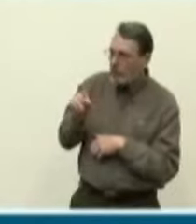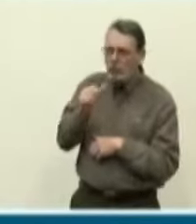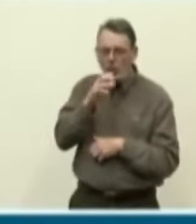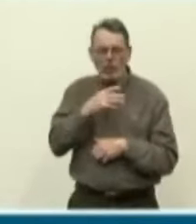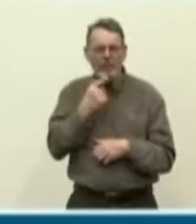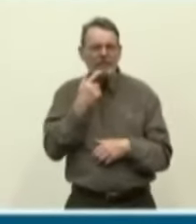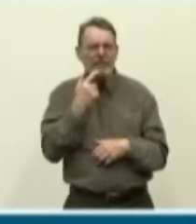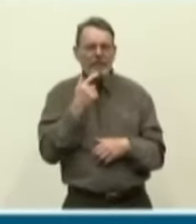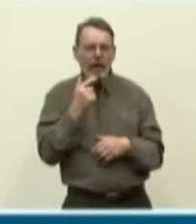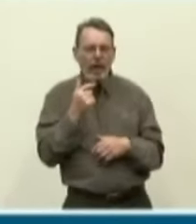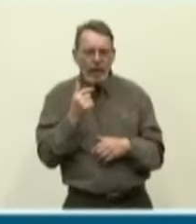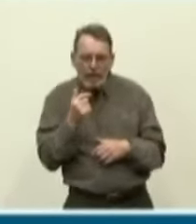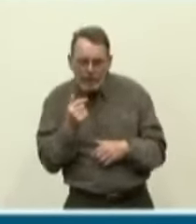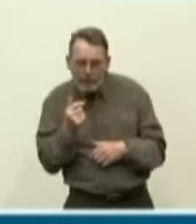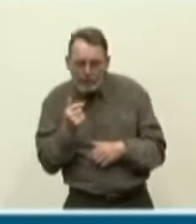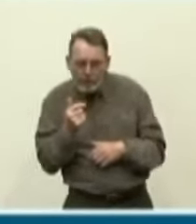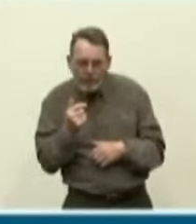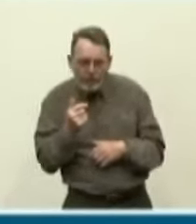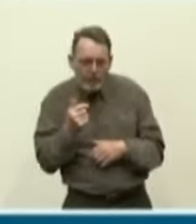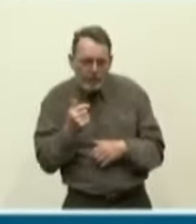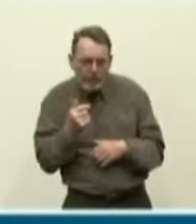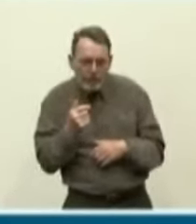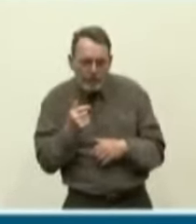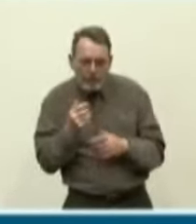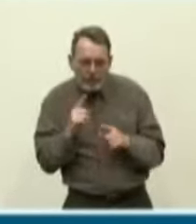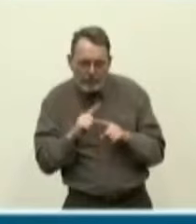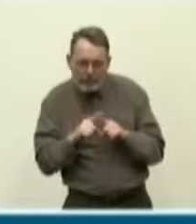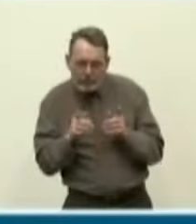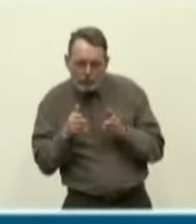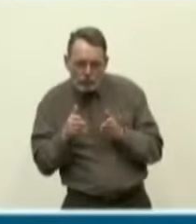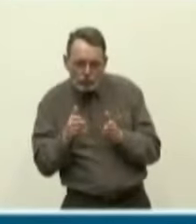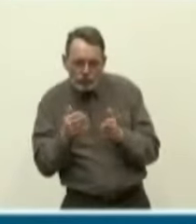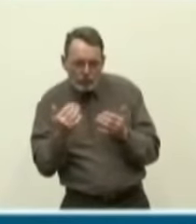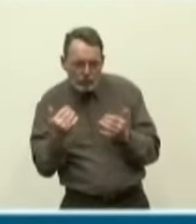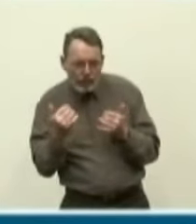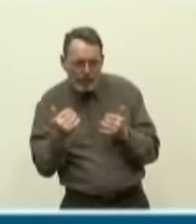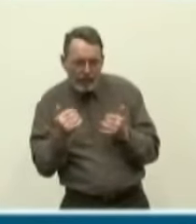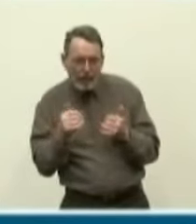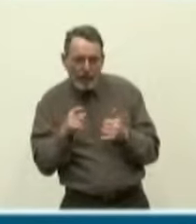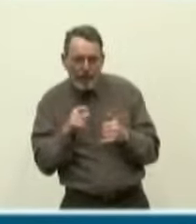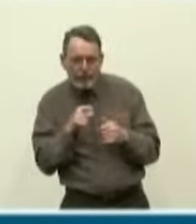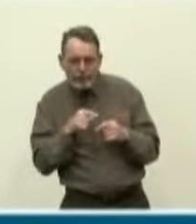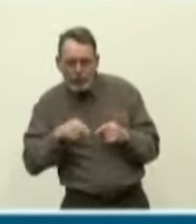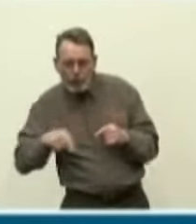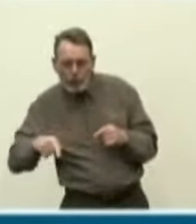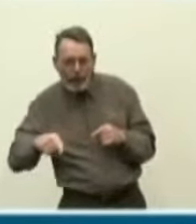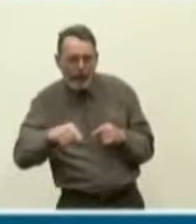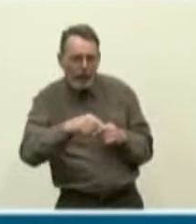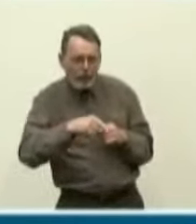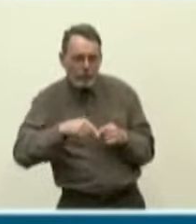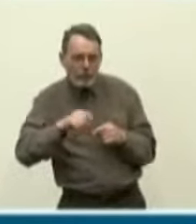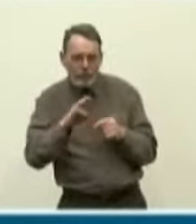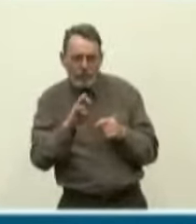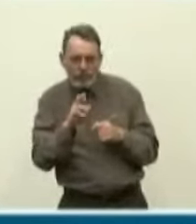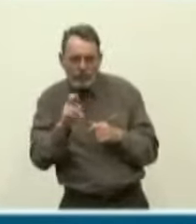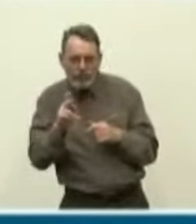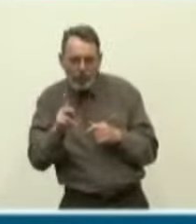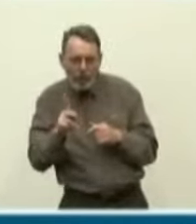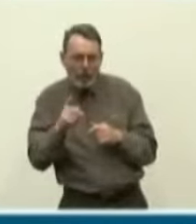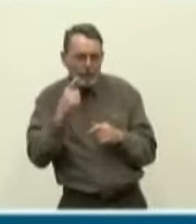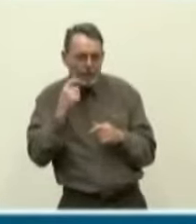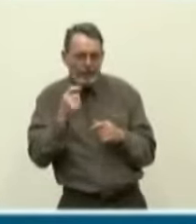I'm turning back onto that street right now. I have to go around the block because a FedEx or a UPS truck